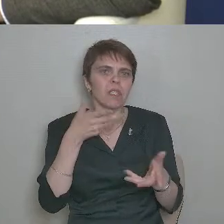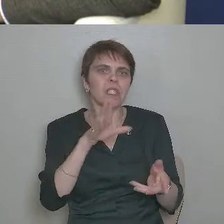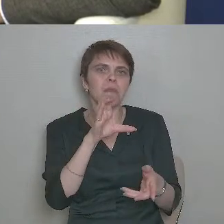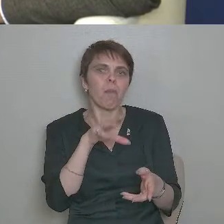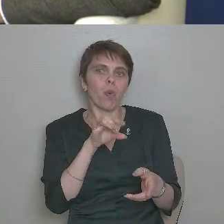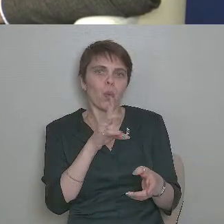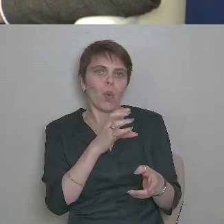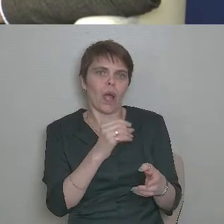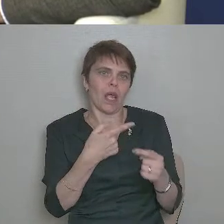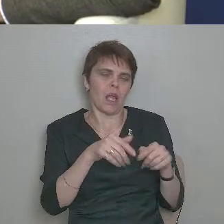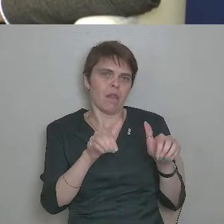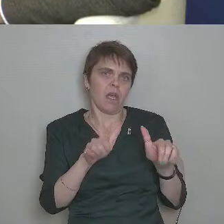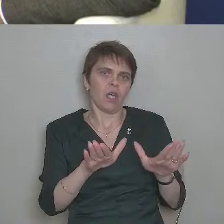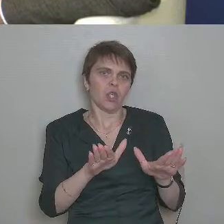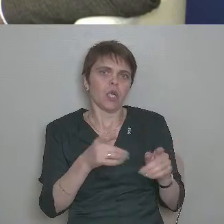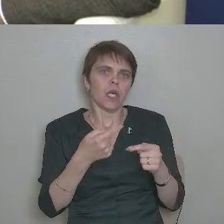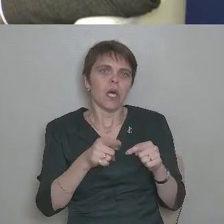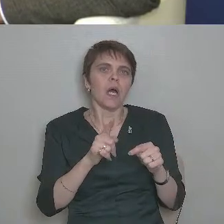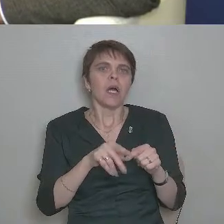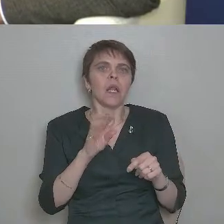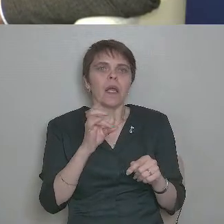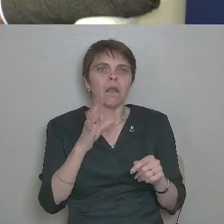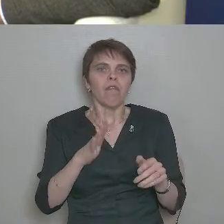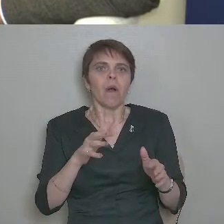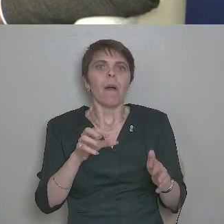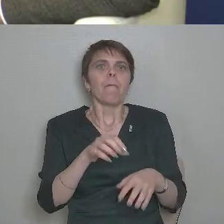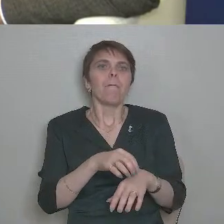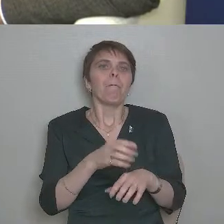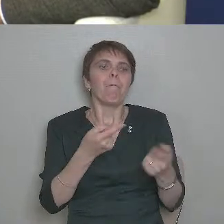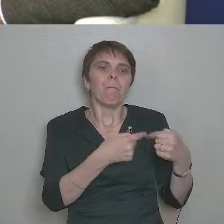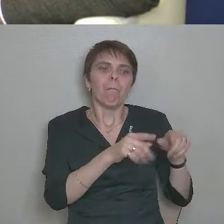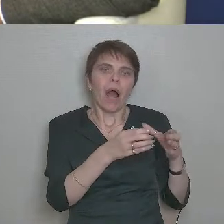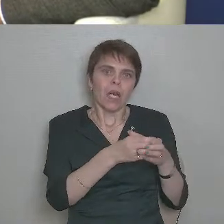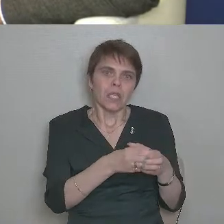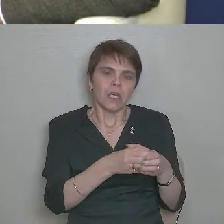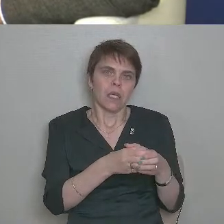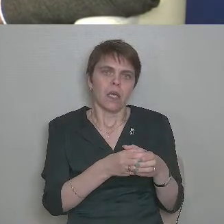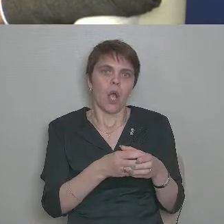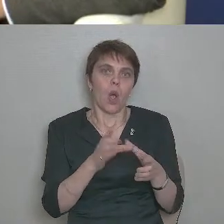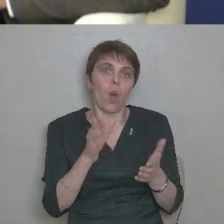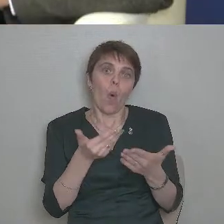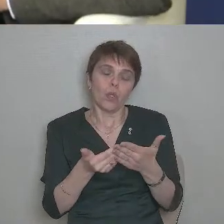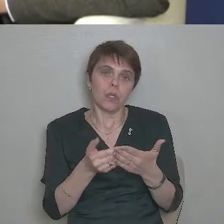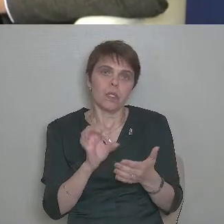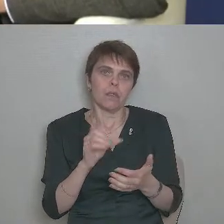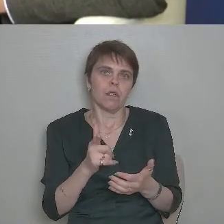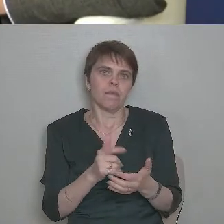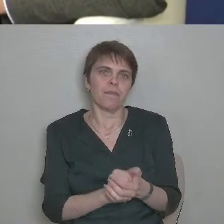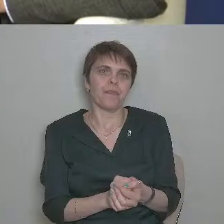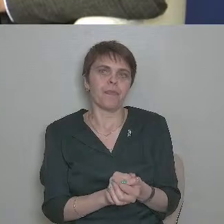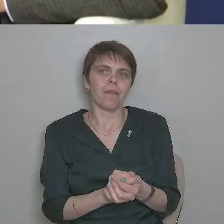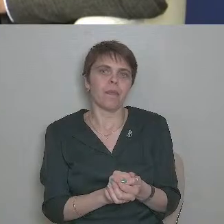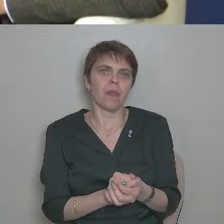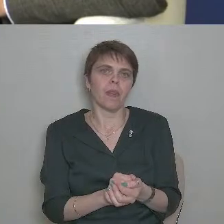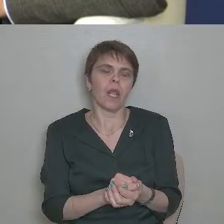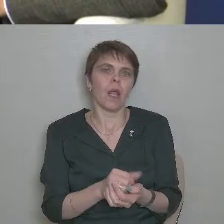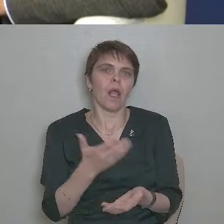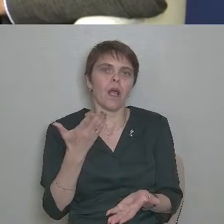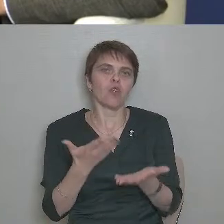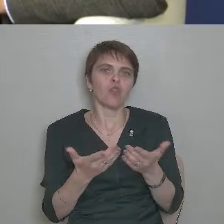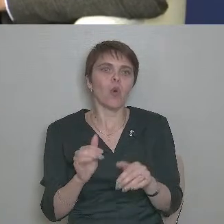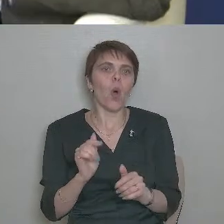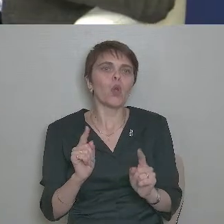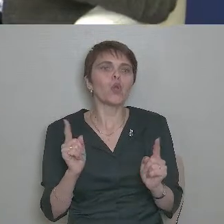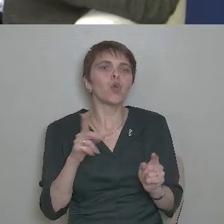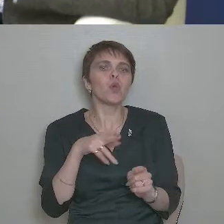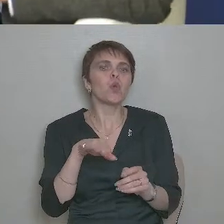because people thus are not responsible for their decisions. And this is not only about the party members, but also the voters,